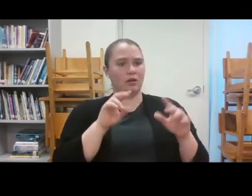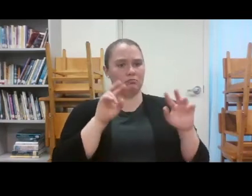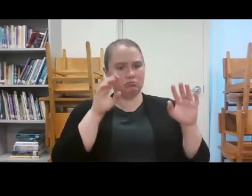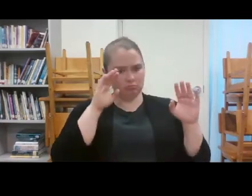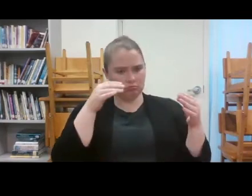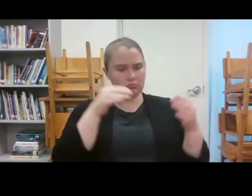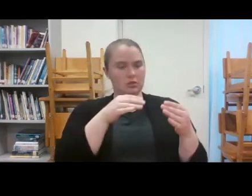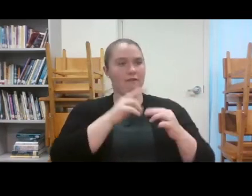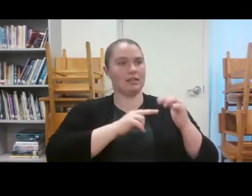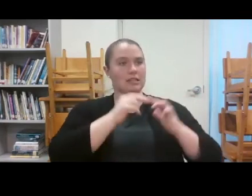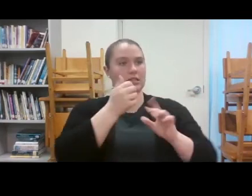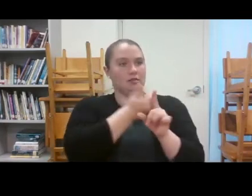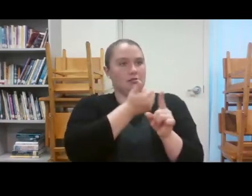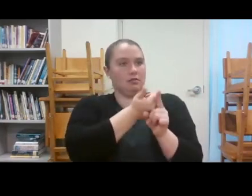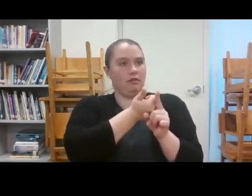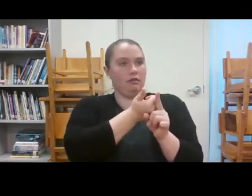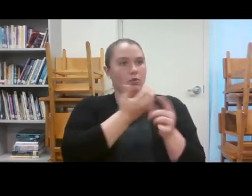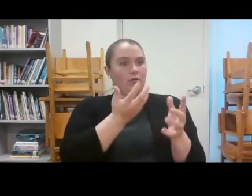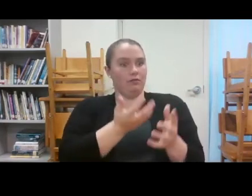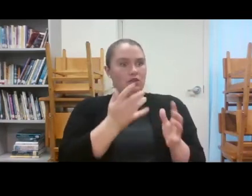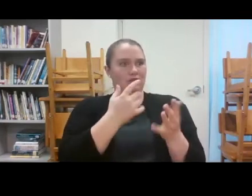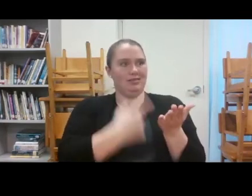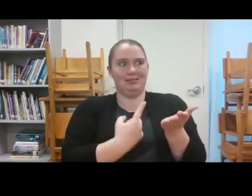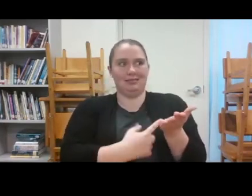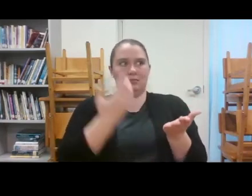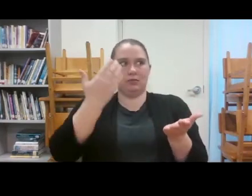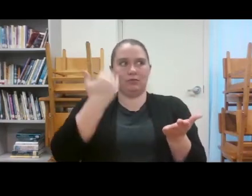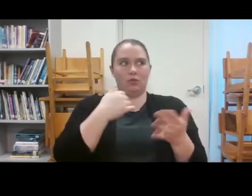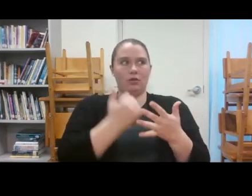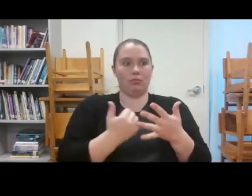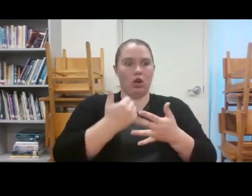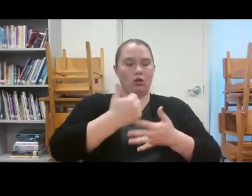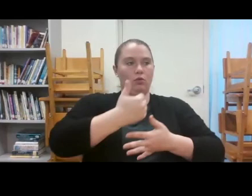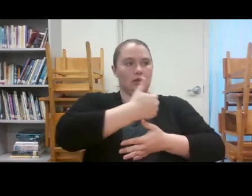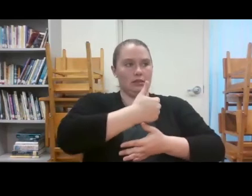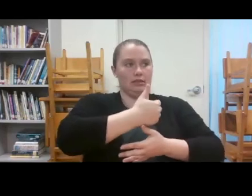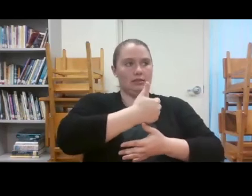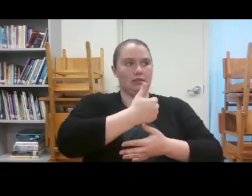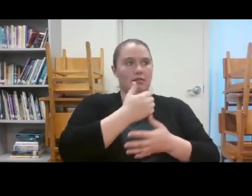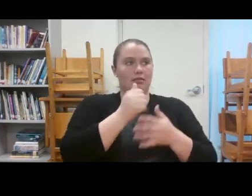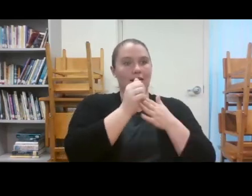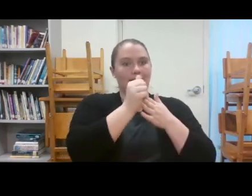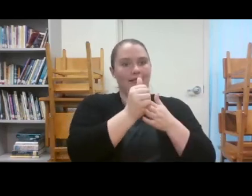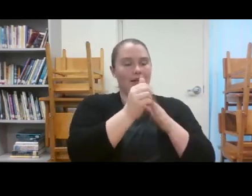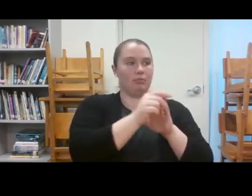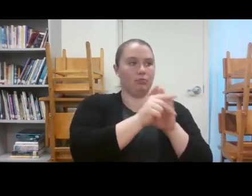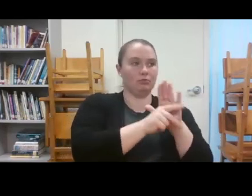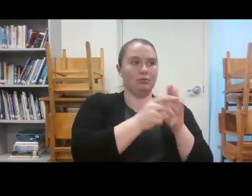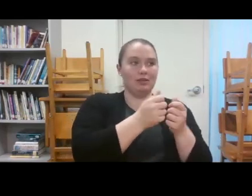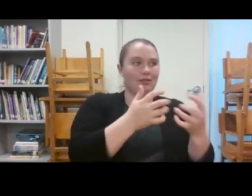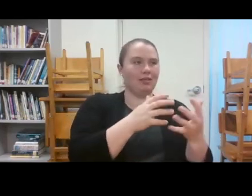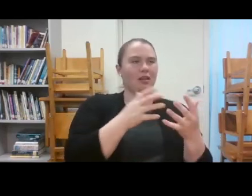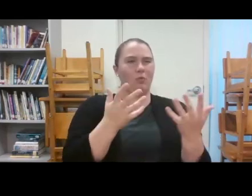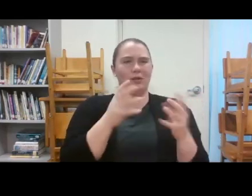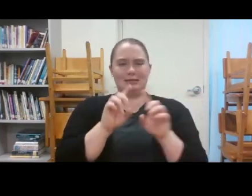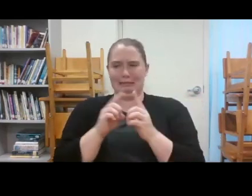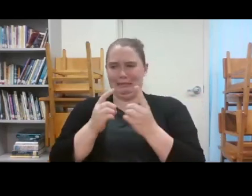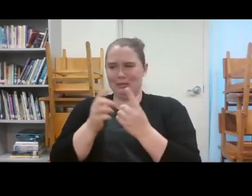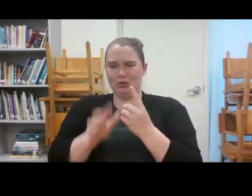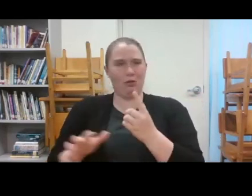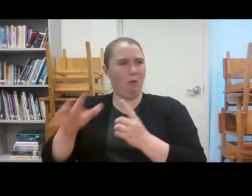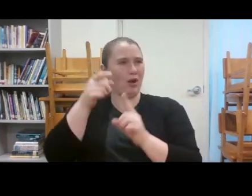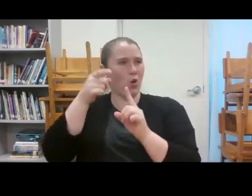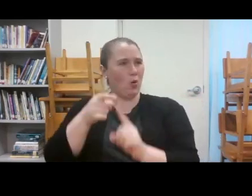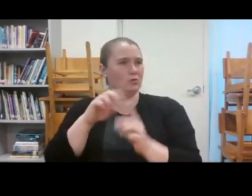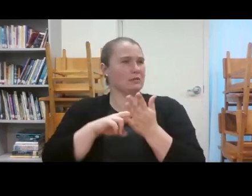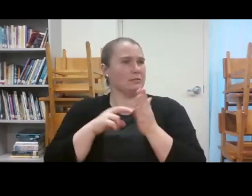the what we've already talked about, the priority, the guiding principles and things like that? What are the district-wide goals? And